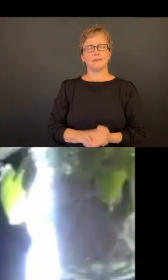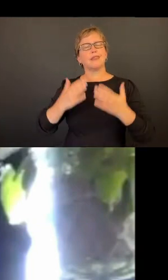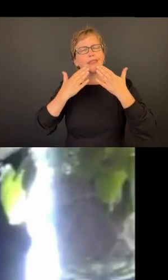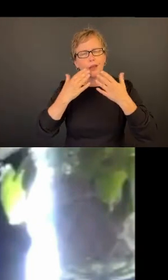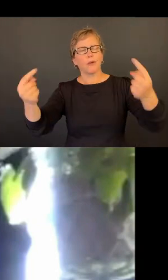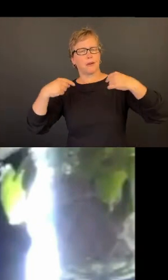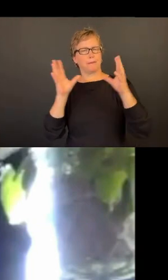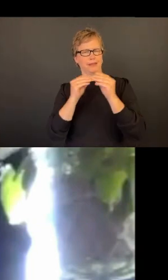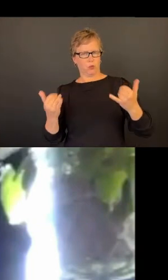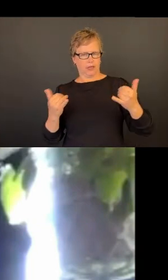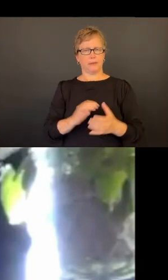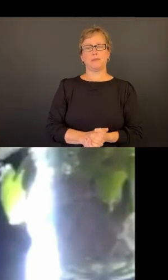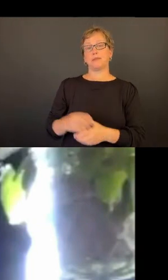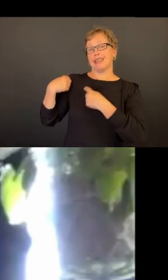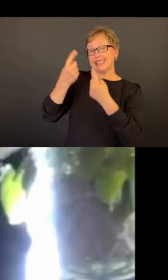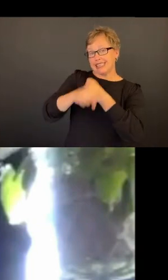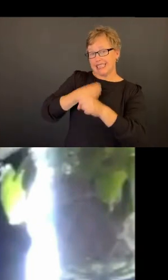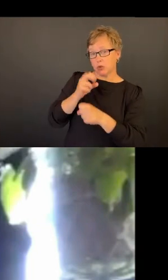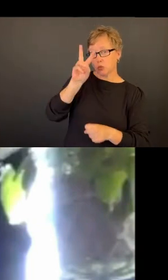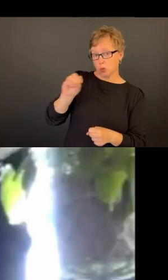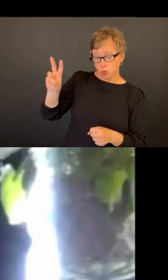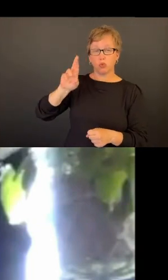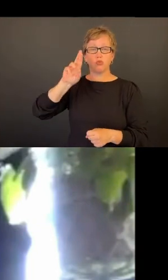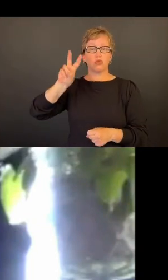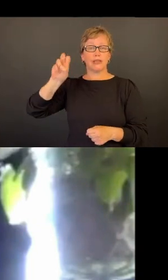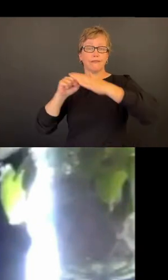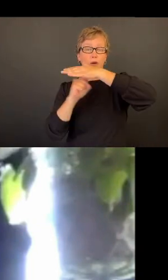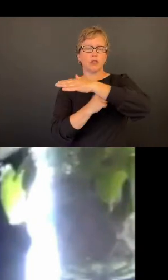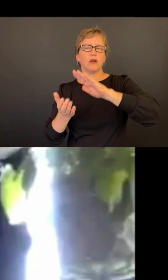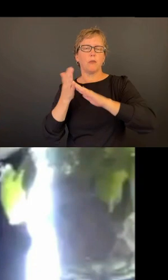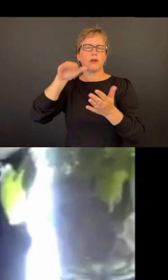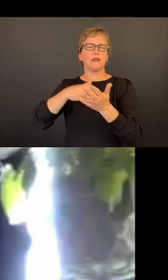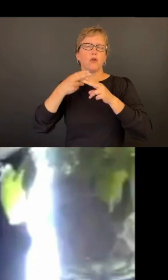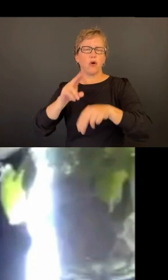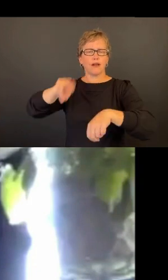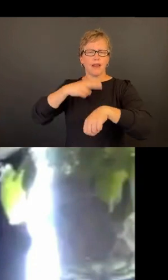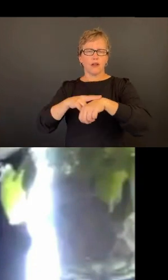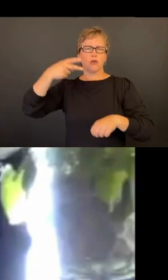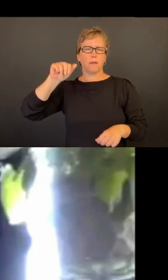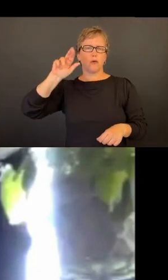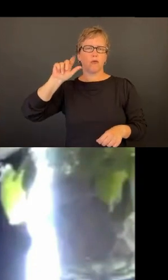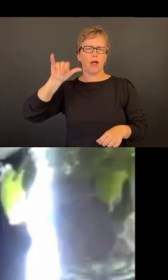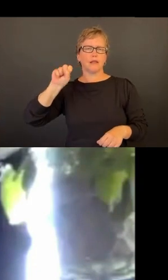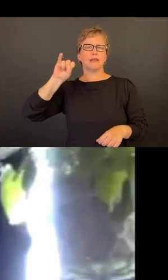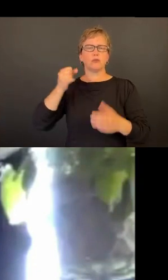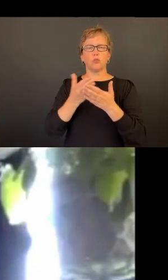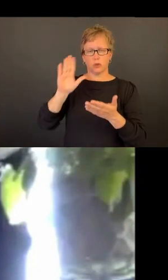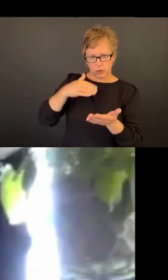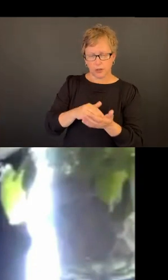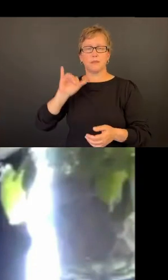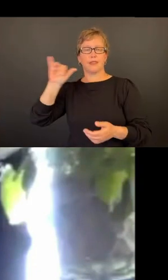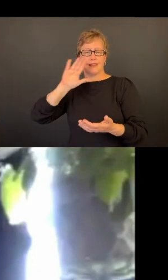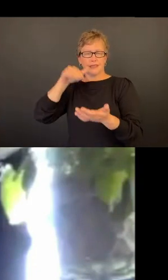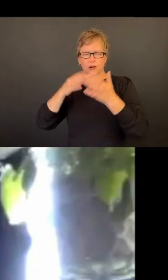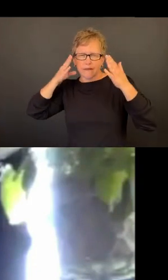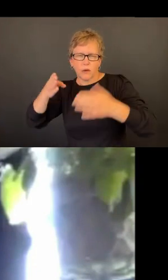public policy, and our advocacy initiatives. Thank you so much for taking the time for meeting with us today. Since 2002, the